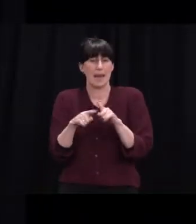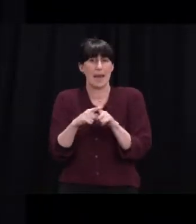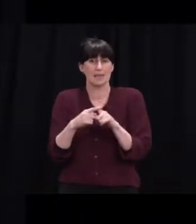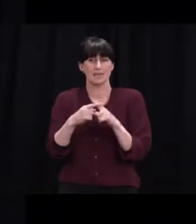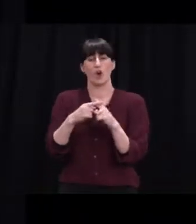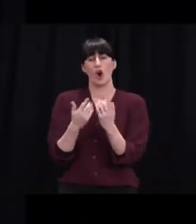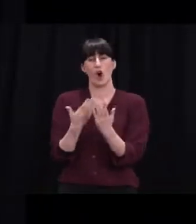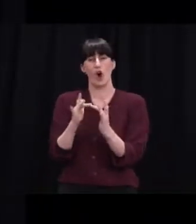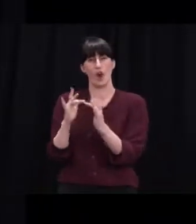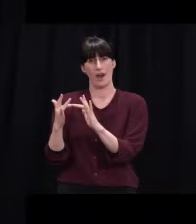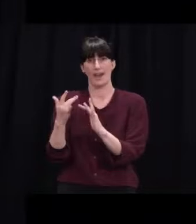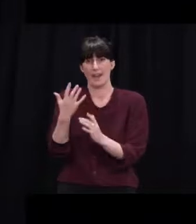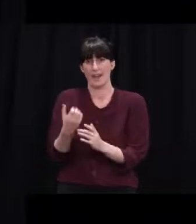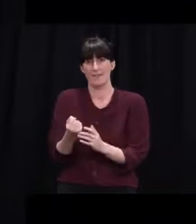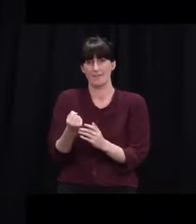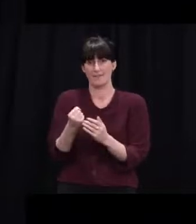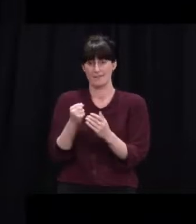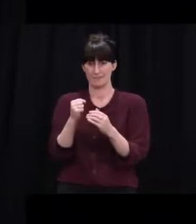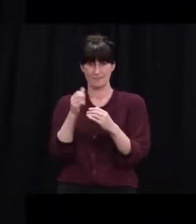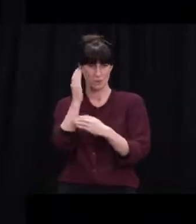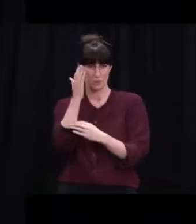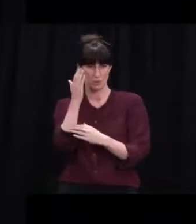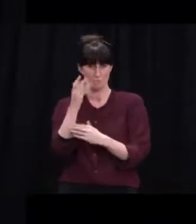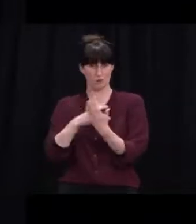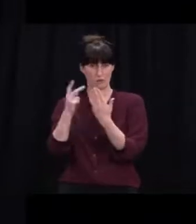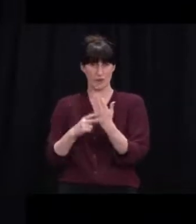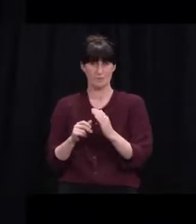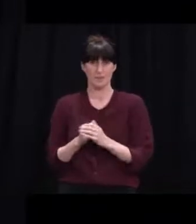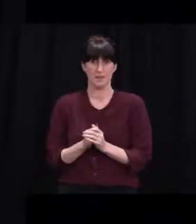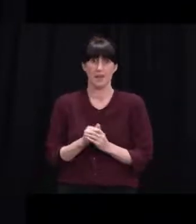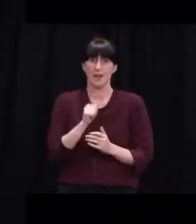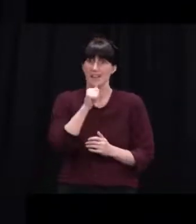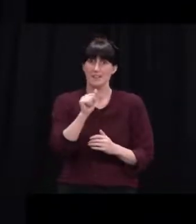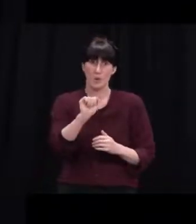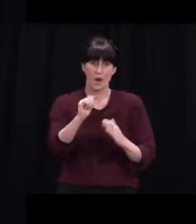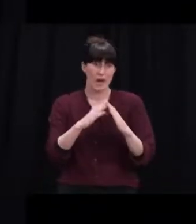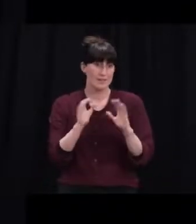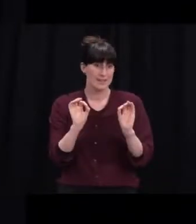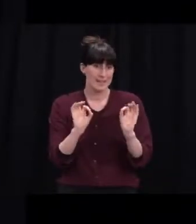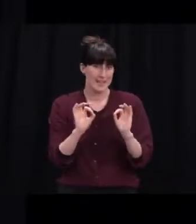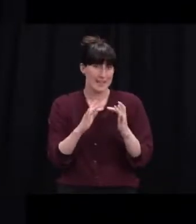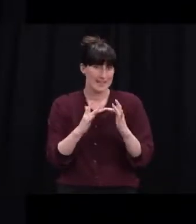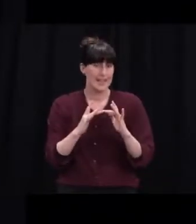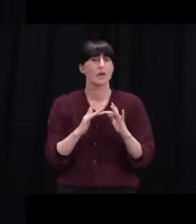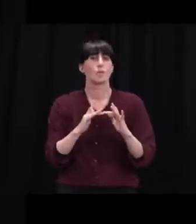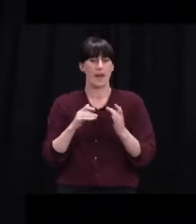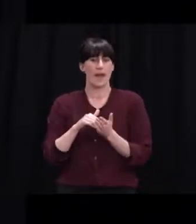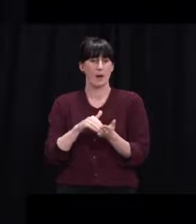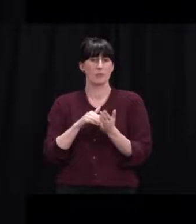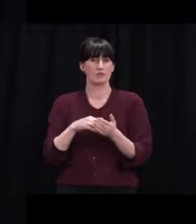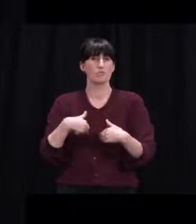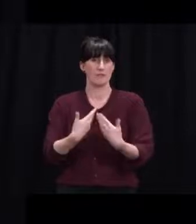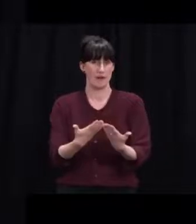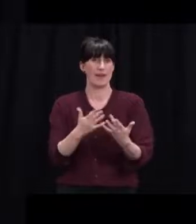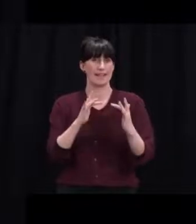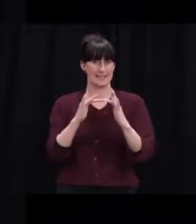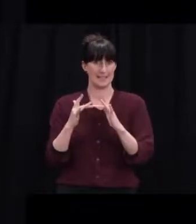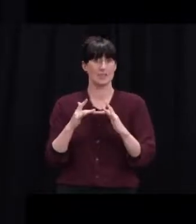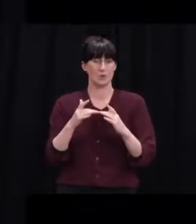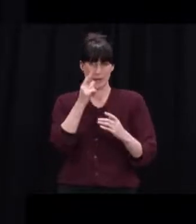stream from today, and there is also on-demand content online. We'll continue to work to connect households to the